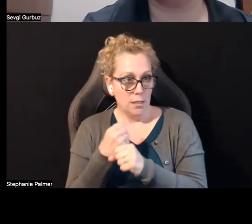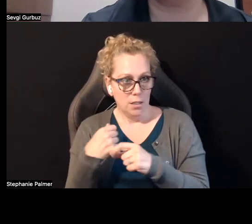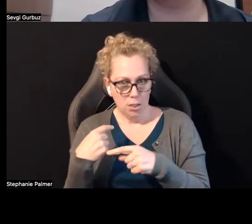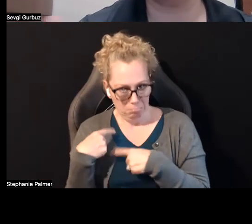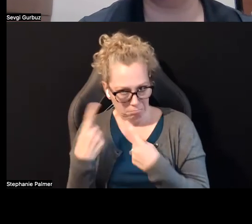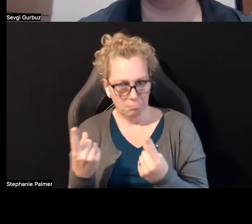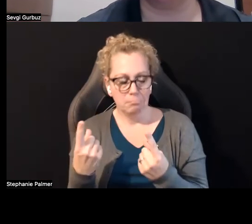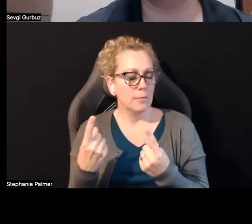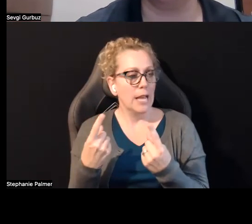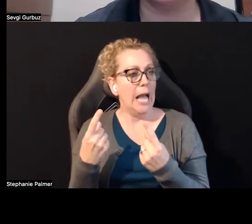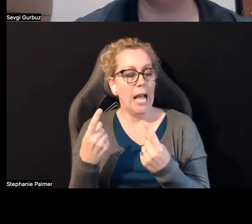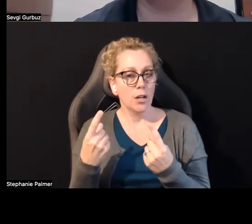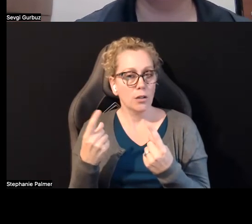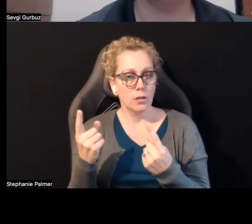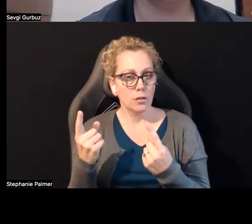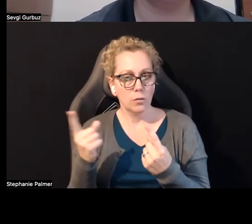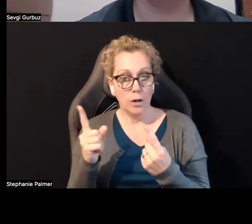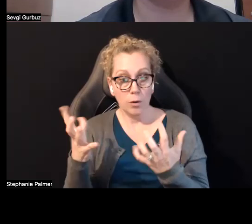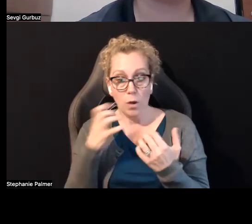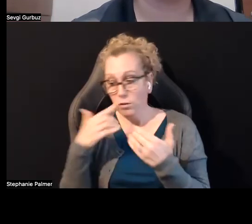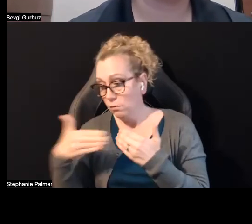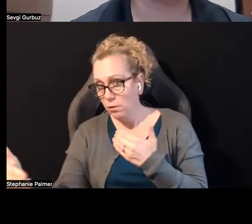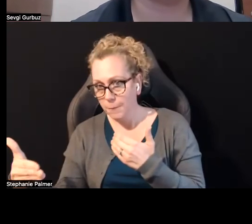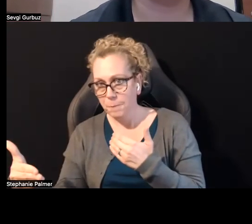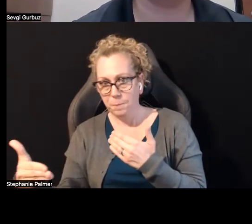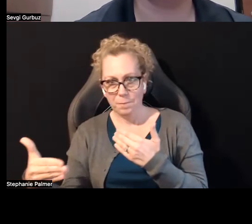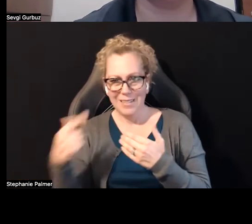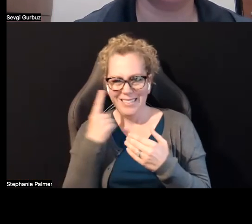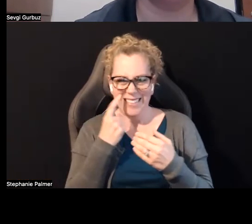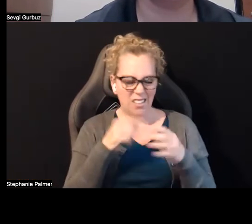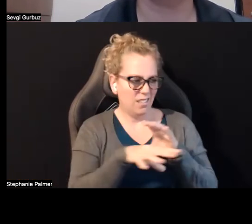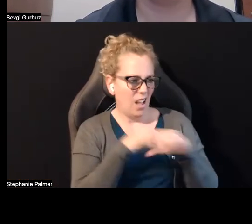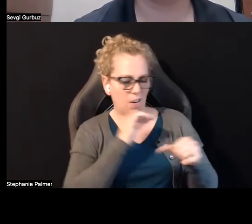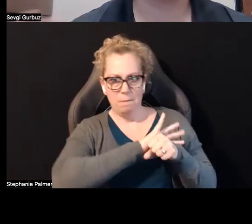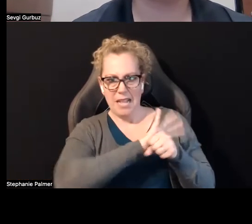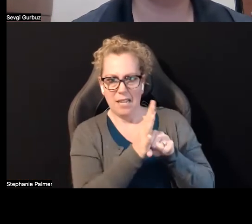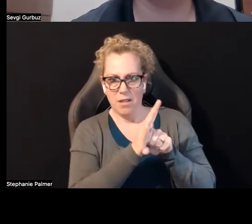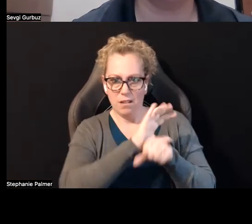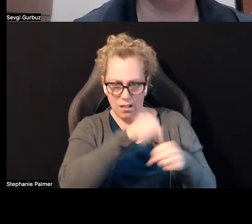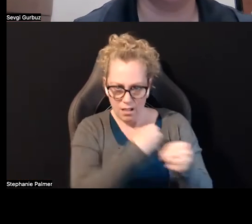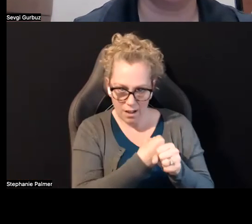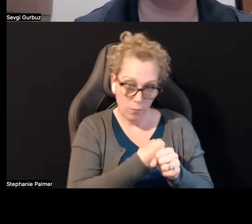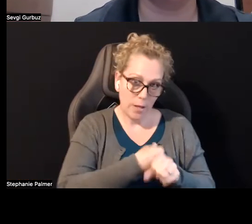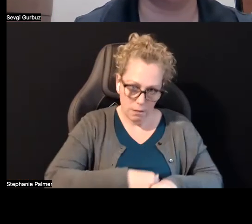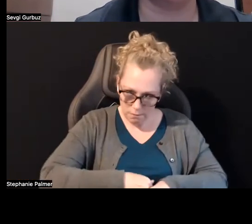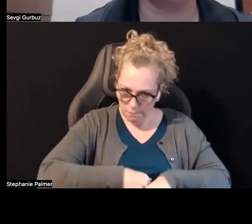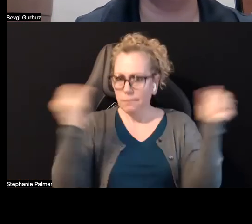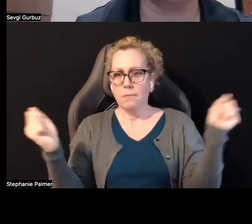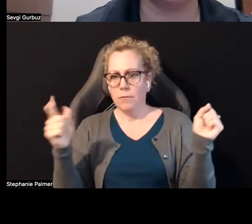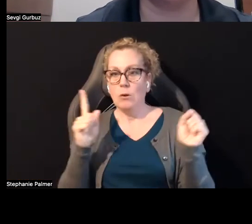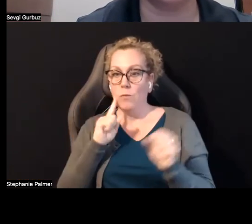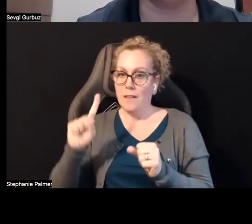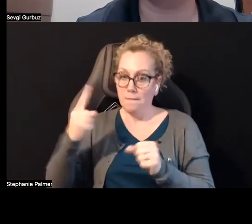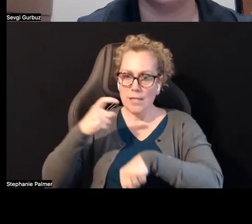what directions we want to go with, we're kind of in a year where we've just emerged out of the COVID lockdowns. This was the first year where we could really go to